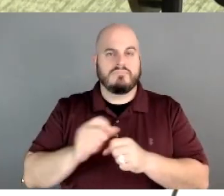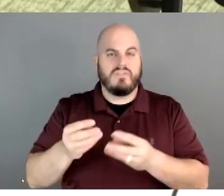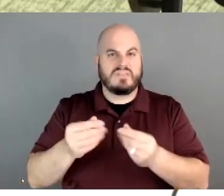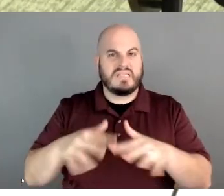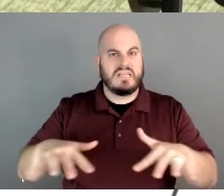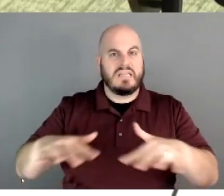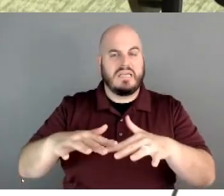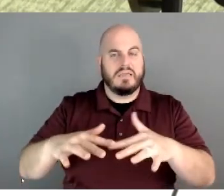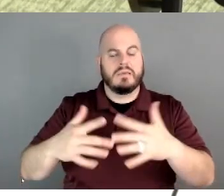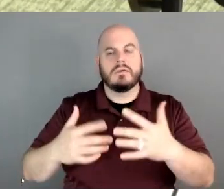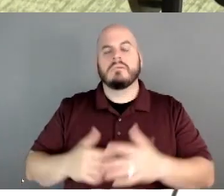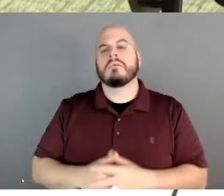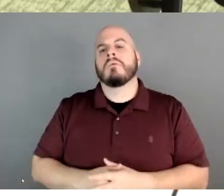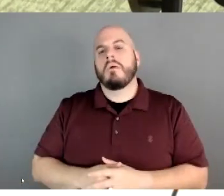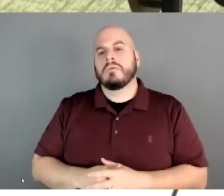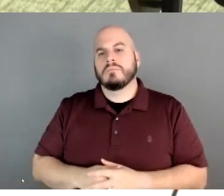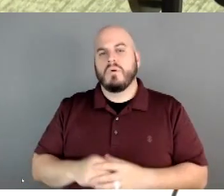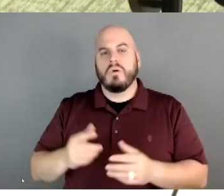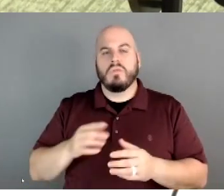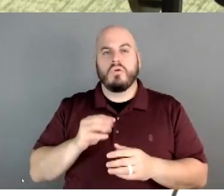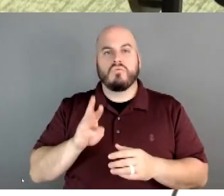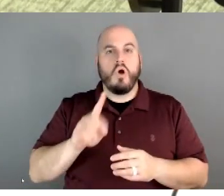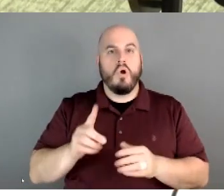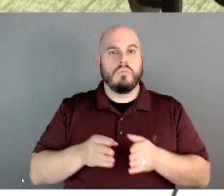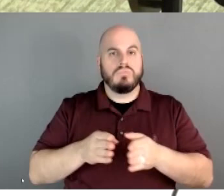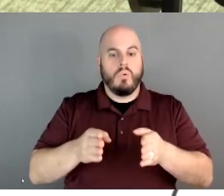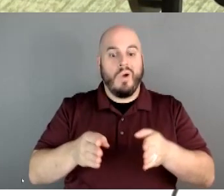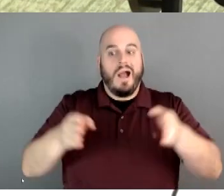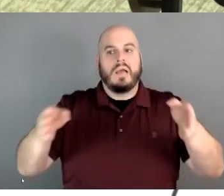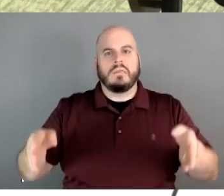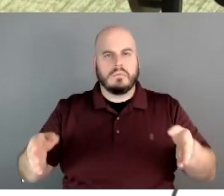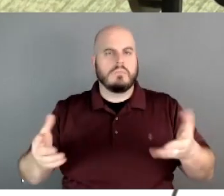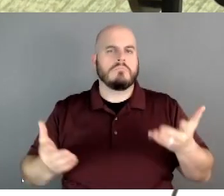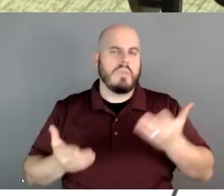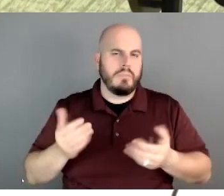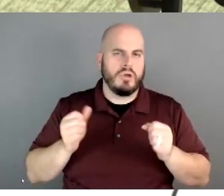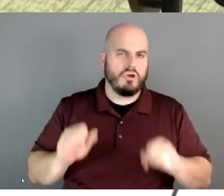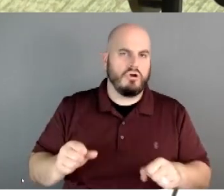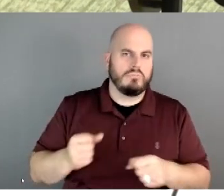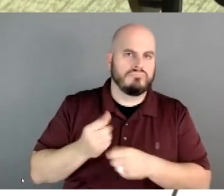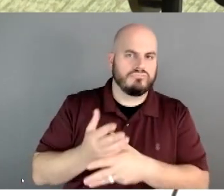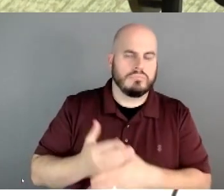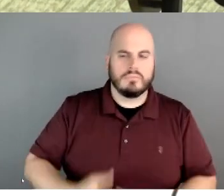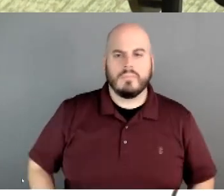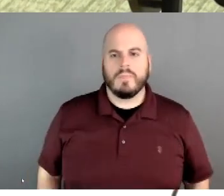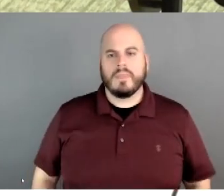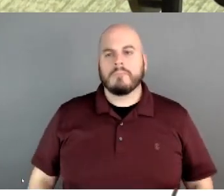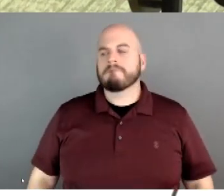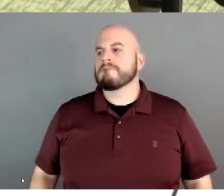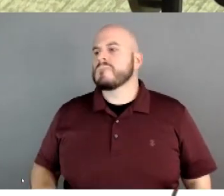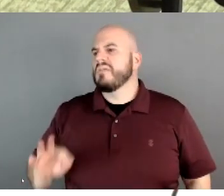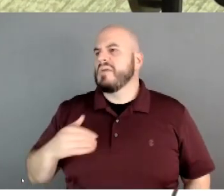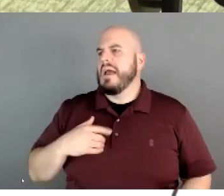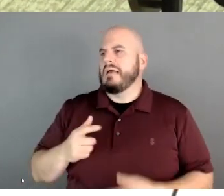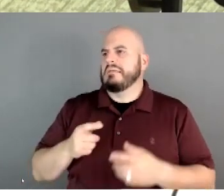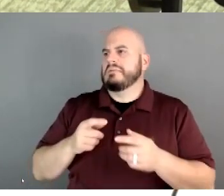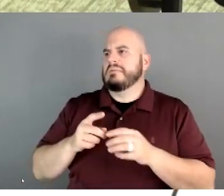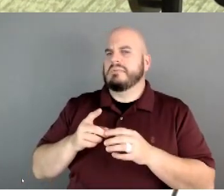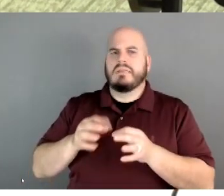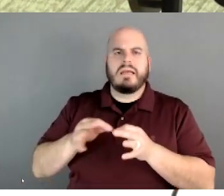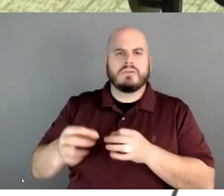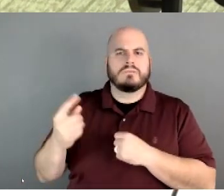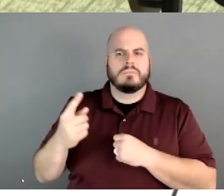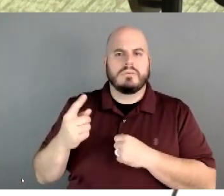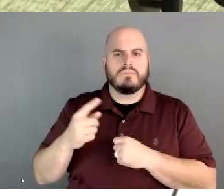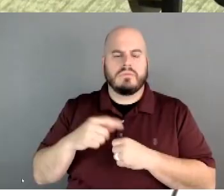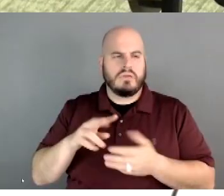widening. That could cause some delays. But even if we had some delays like that, where we're looking at with extending the